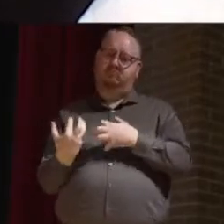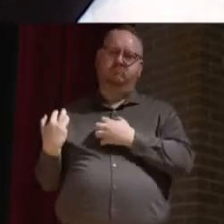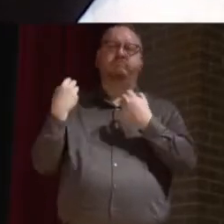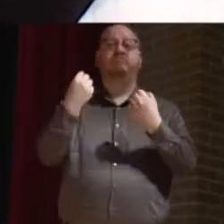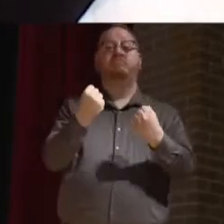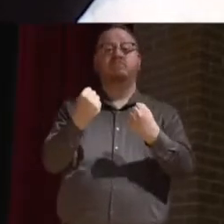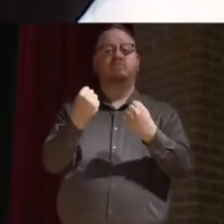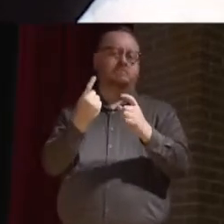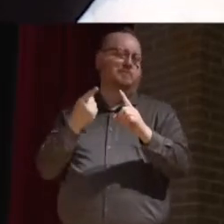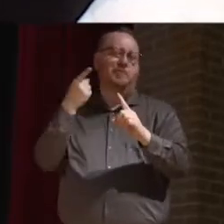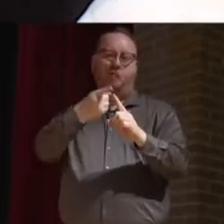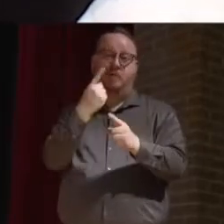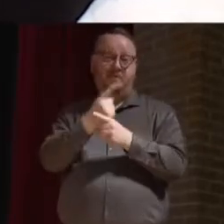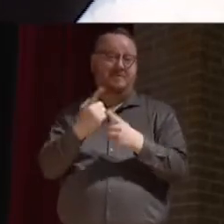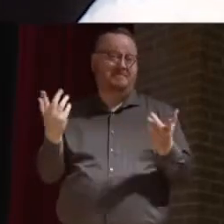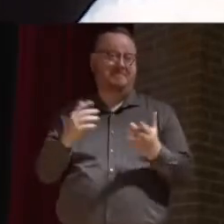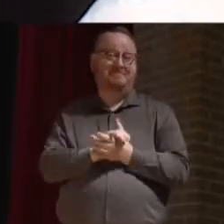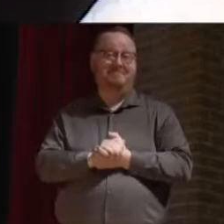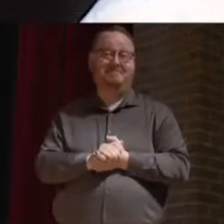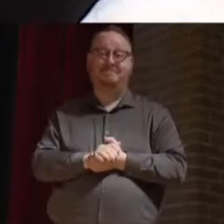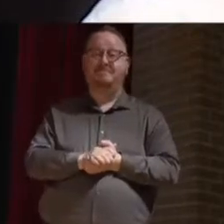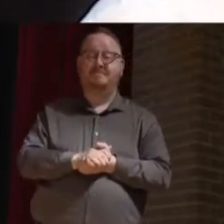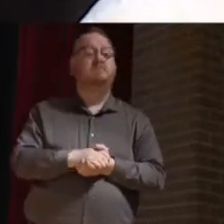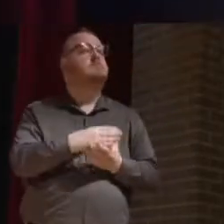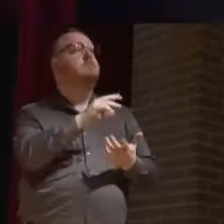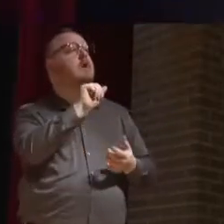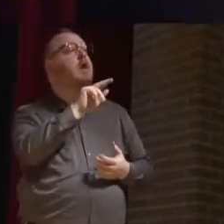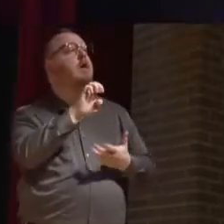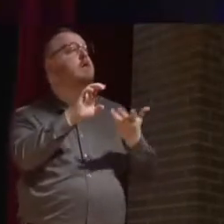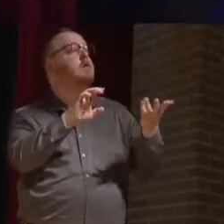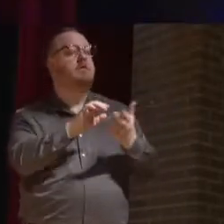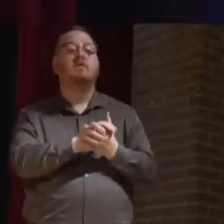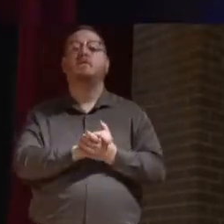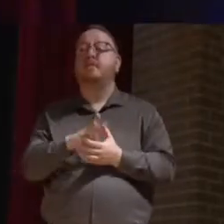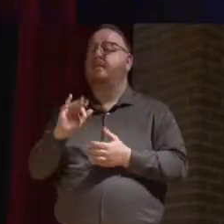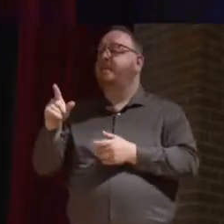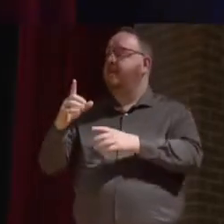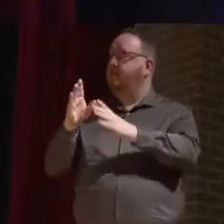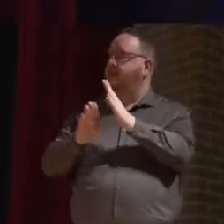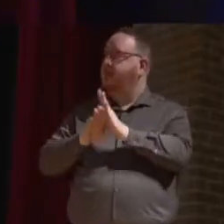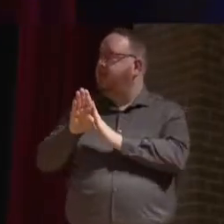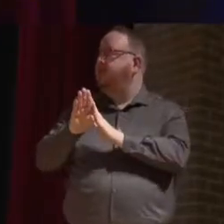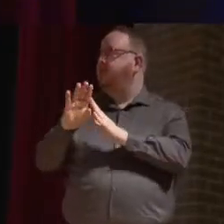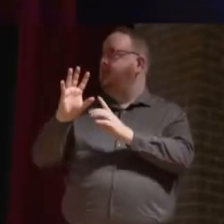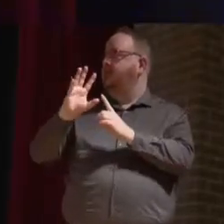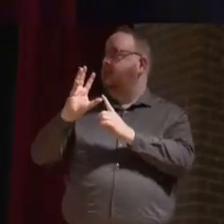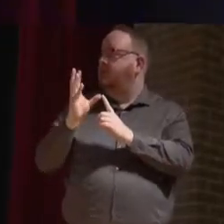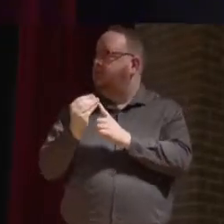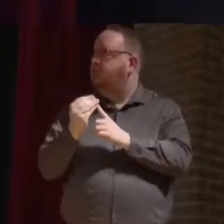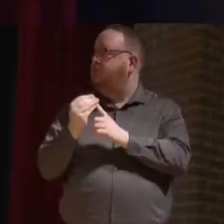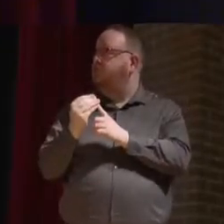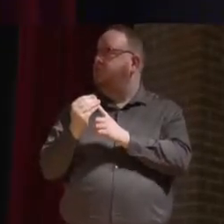is. Yeah. I think it just creates a culture of inclusiveness as well.